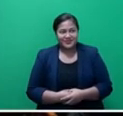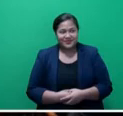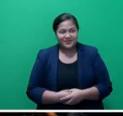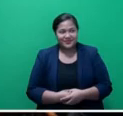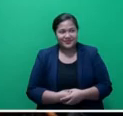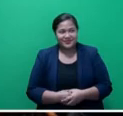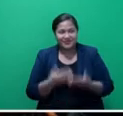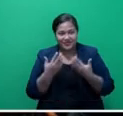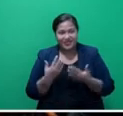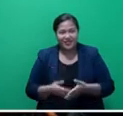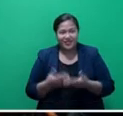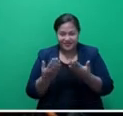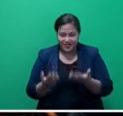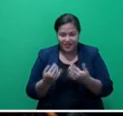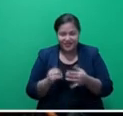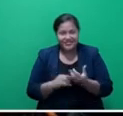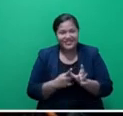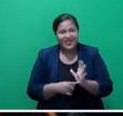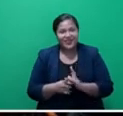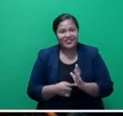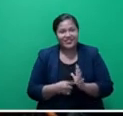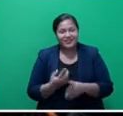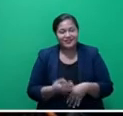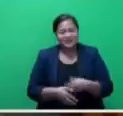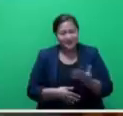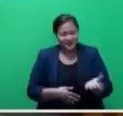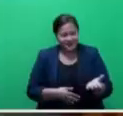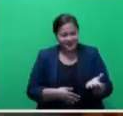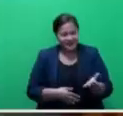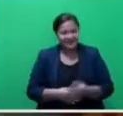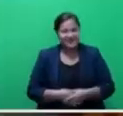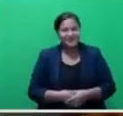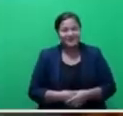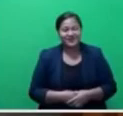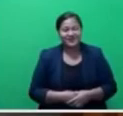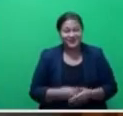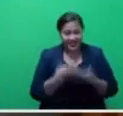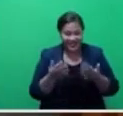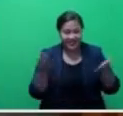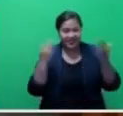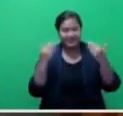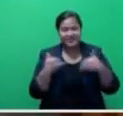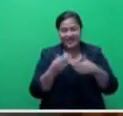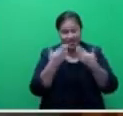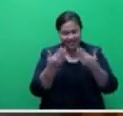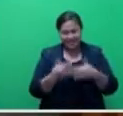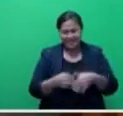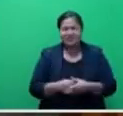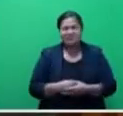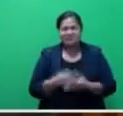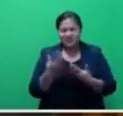Honourable Solitaire, you have the floor. Thank you, Honourable Speaker. And thank you, Honourable Minister, for those